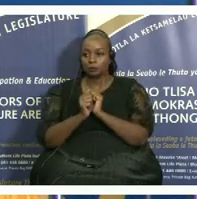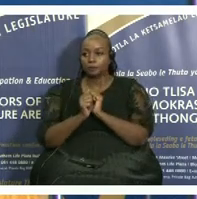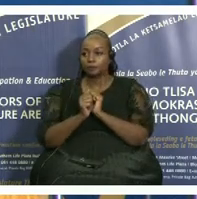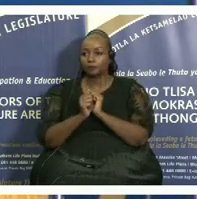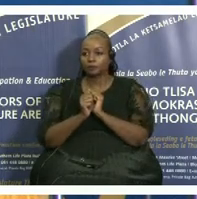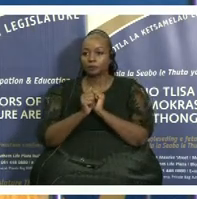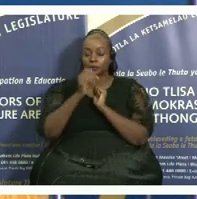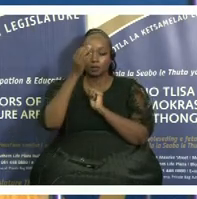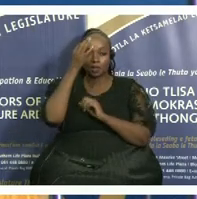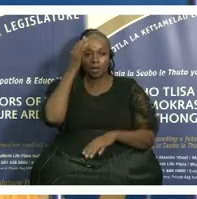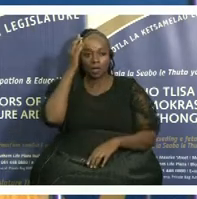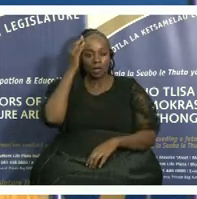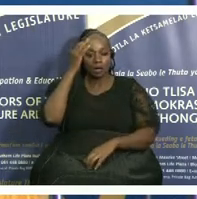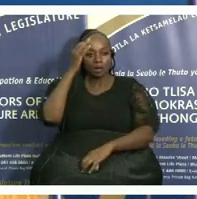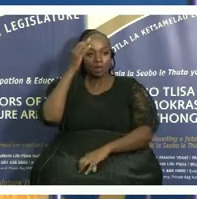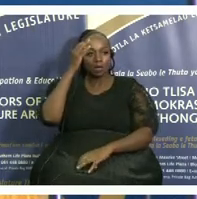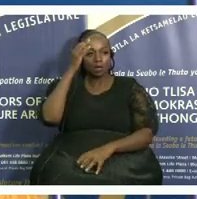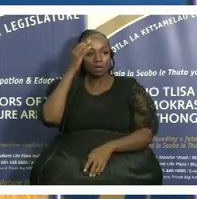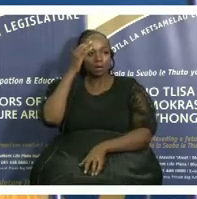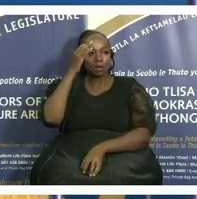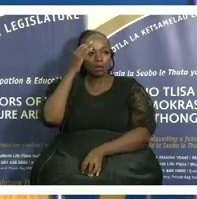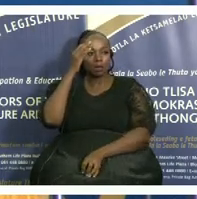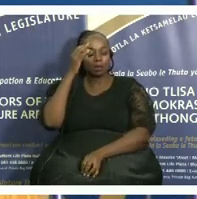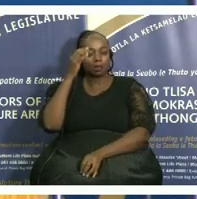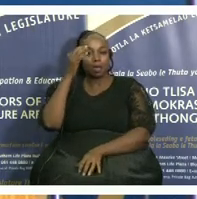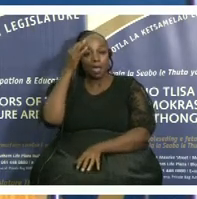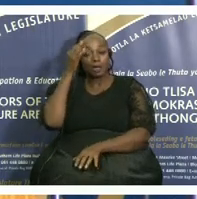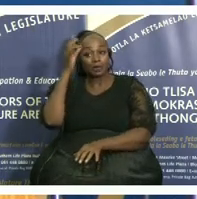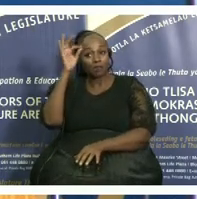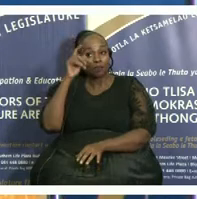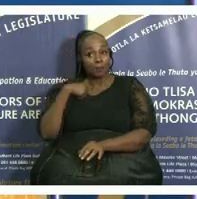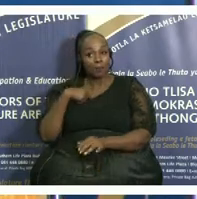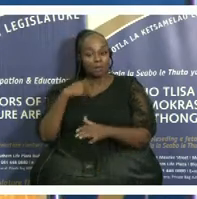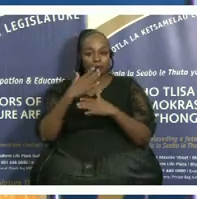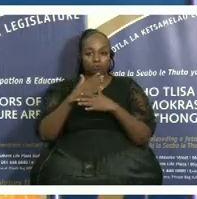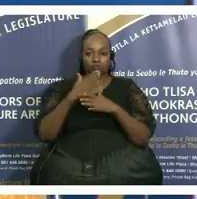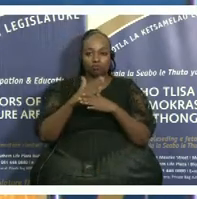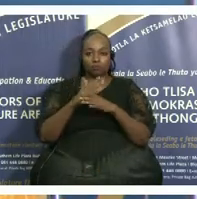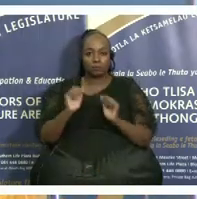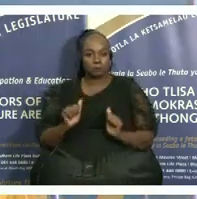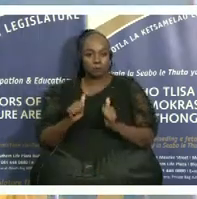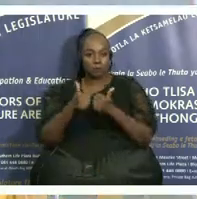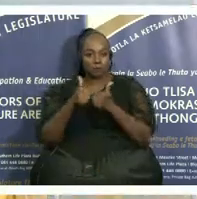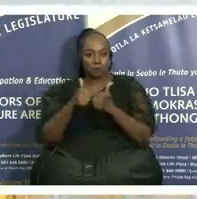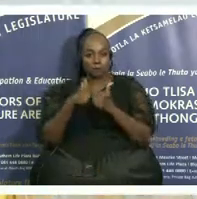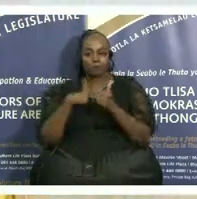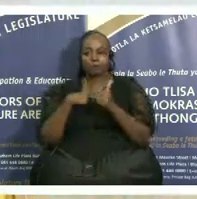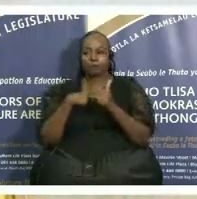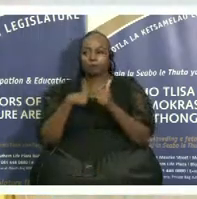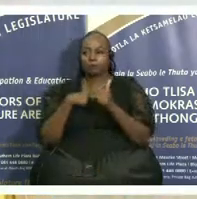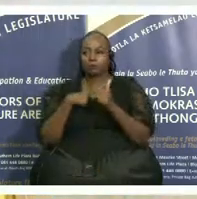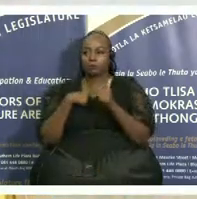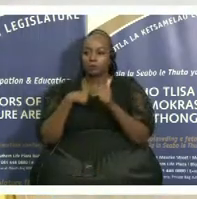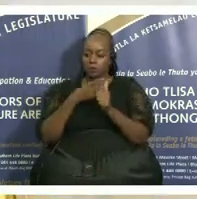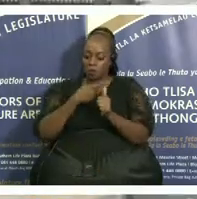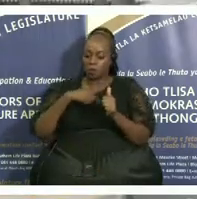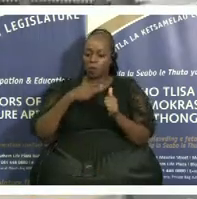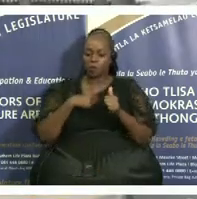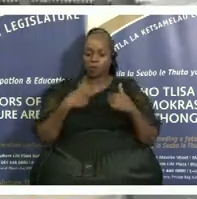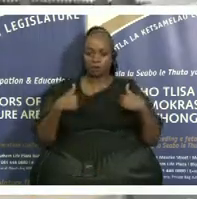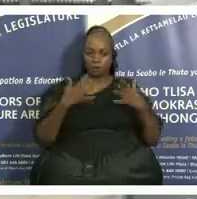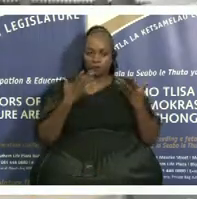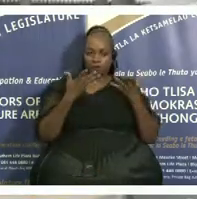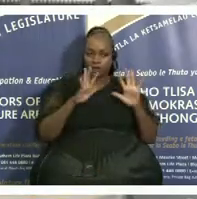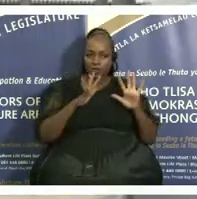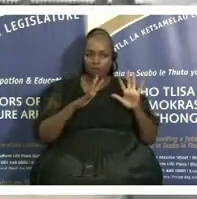Government has equally prioritized dysfunctional wastewater treatment plants. Work has already commenced at the